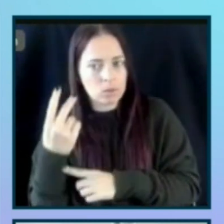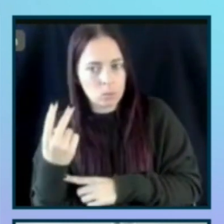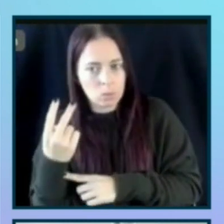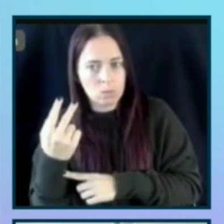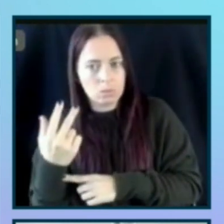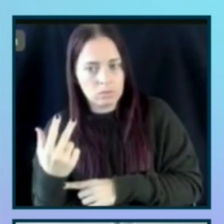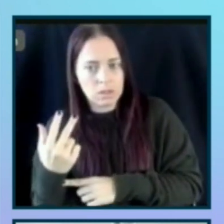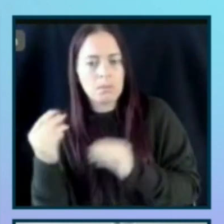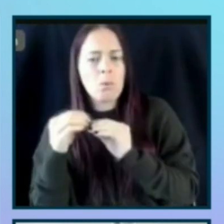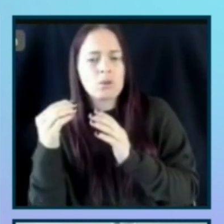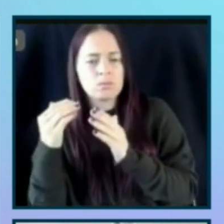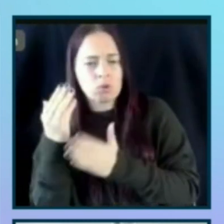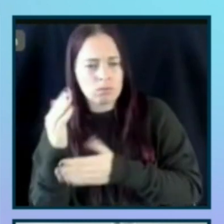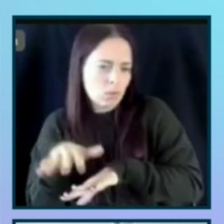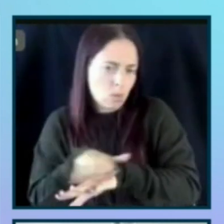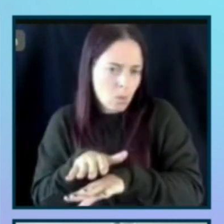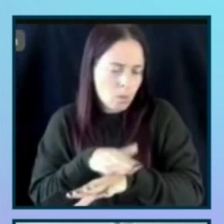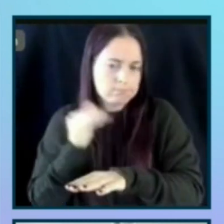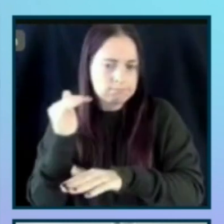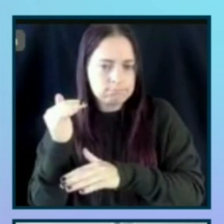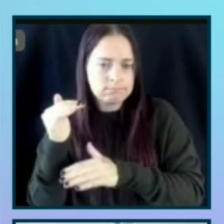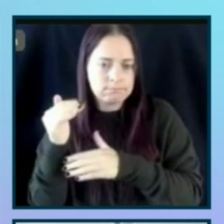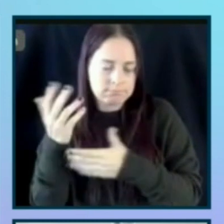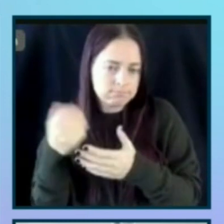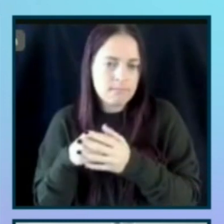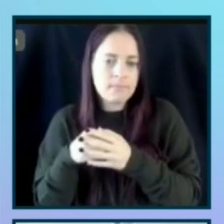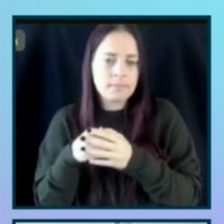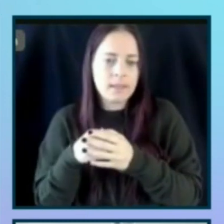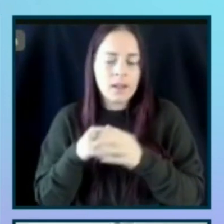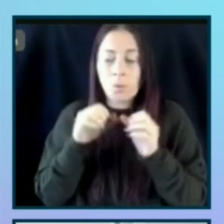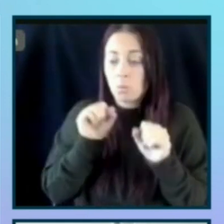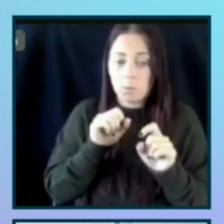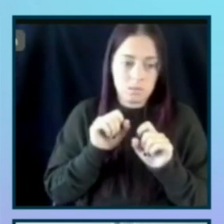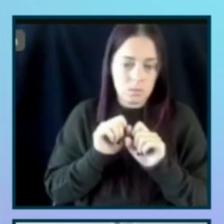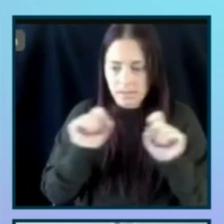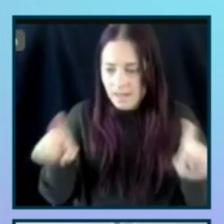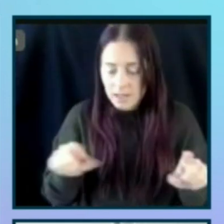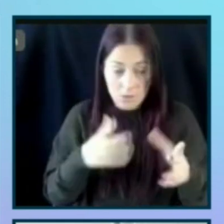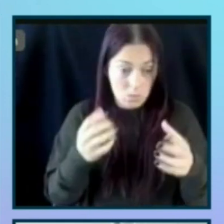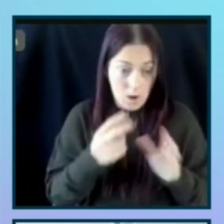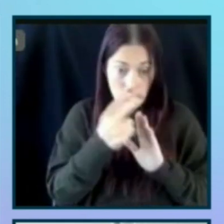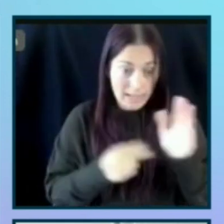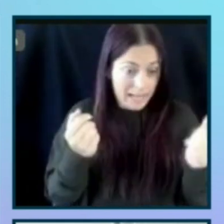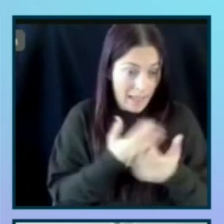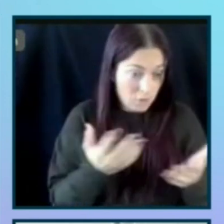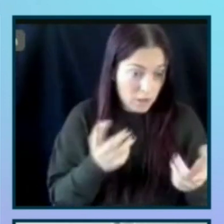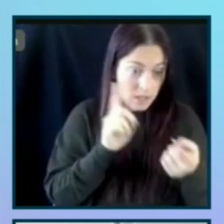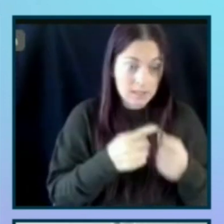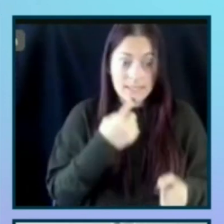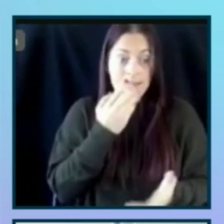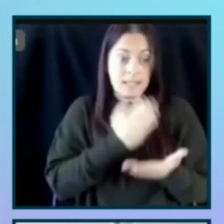slowly. So we can ask participants if they wanted the screen reader to read everything until they tell it to stop, or to read one element